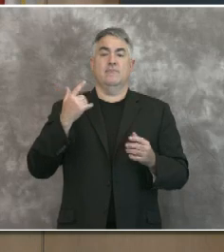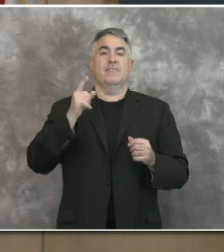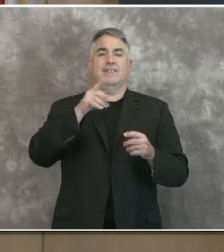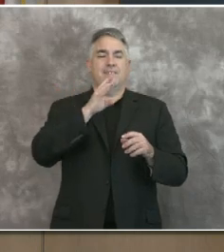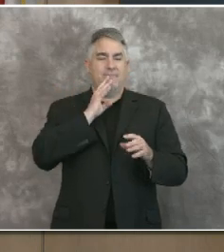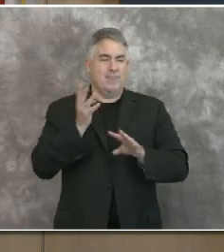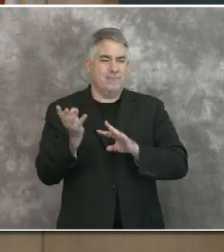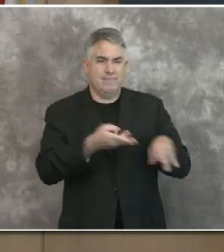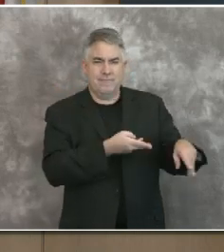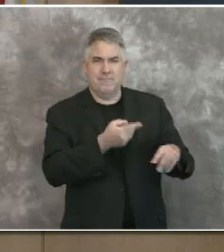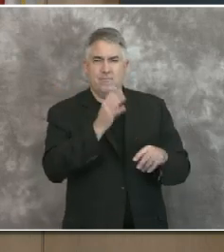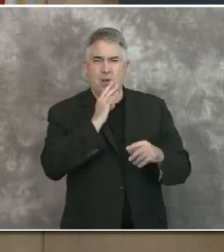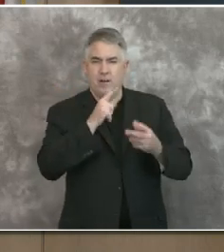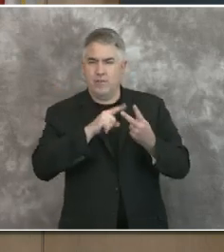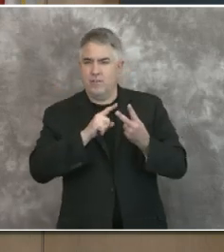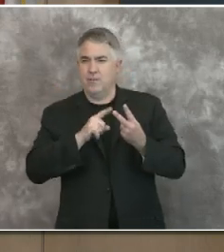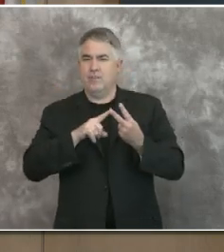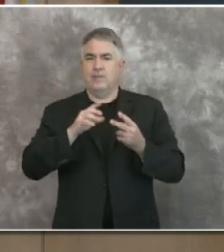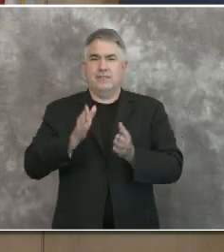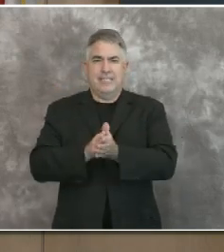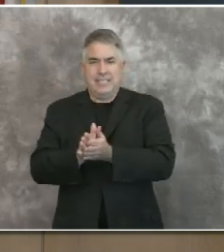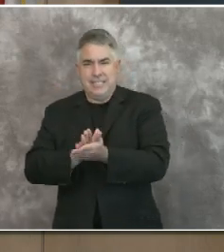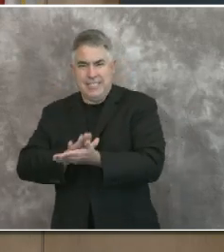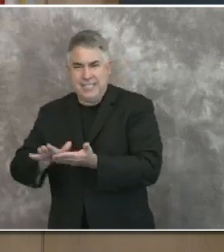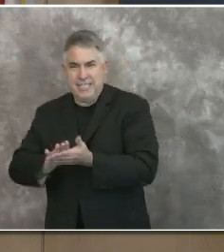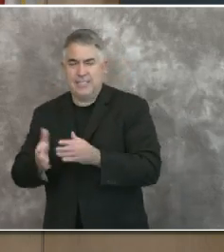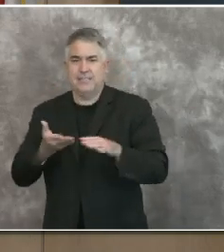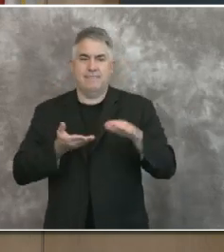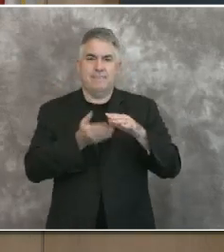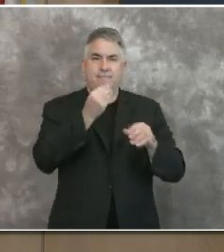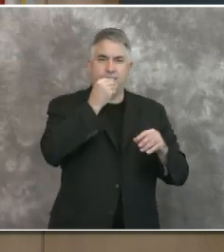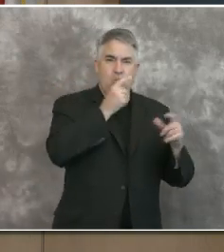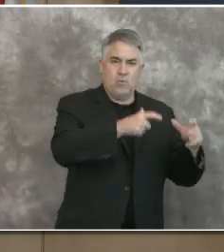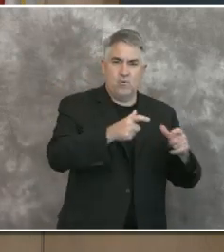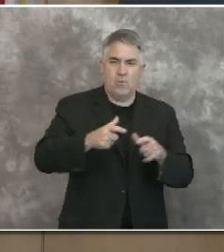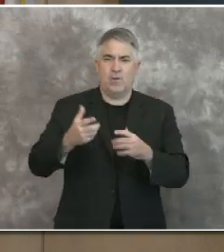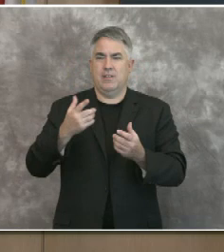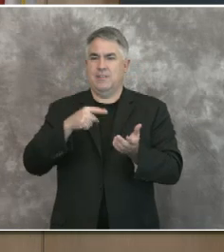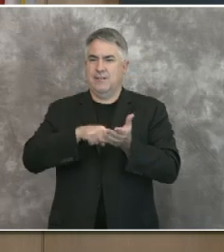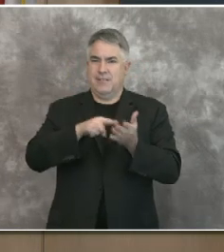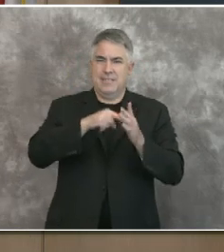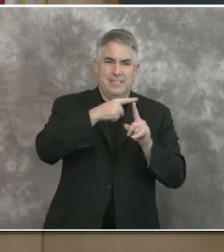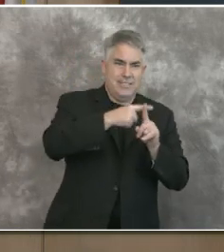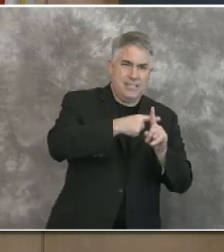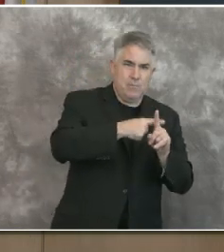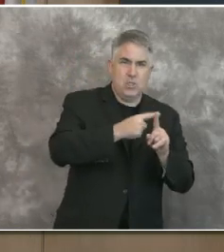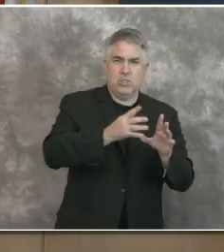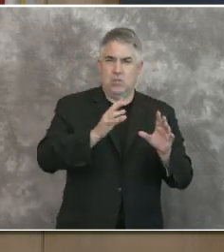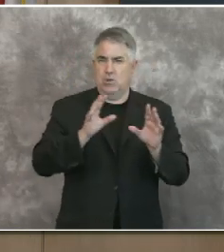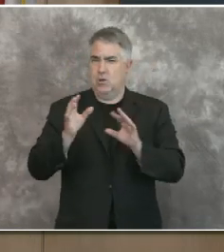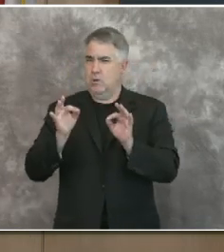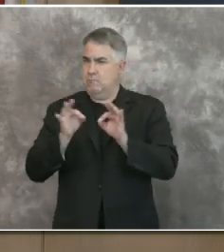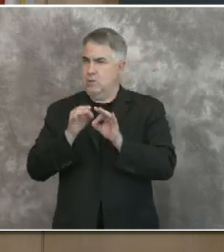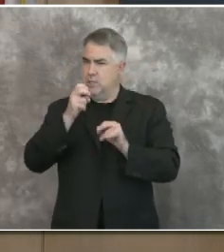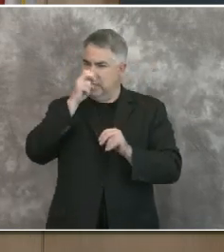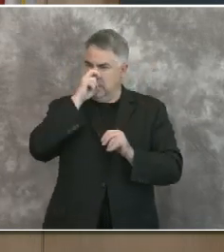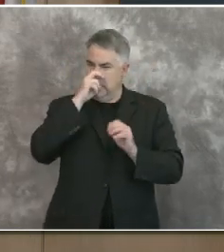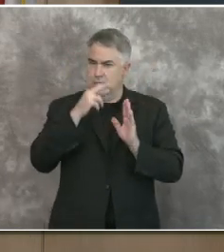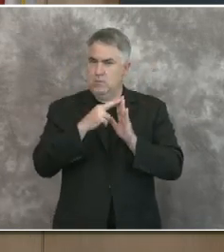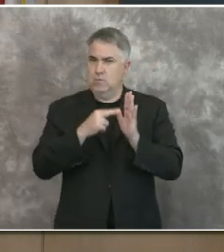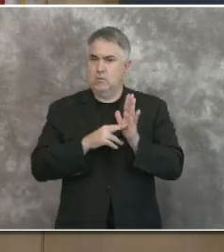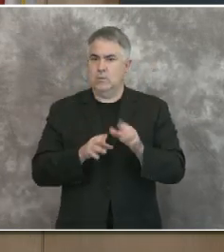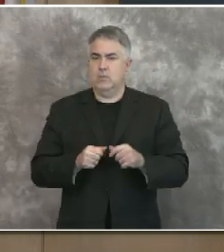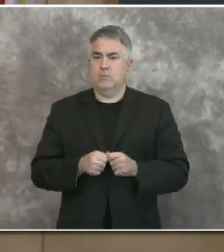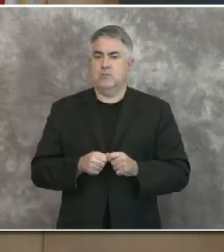machines, and checking cooler temperatures. Earlier this week, the department sent out COVID restaurant